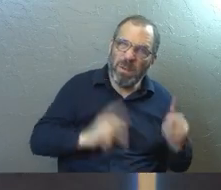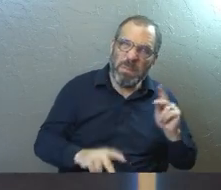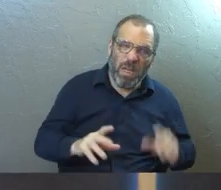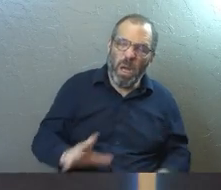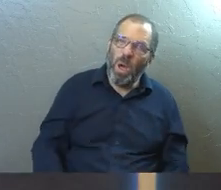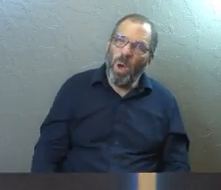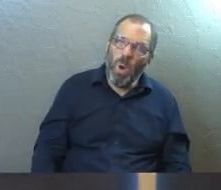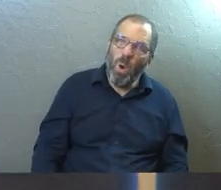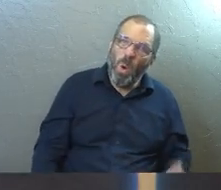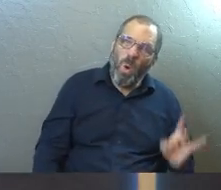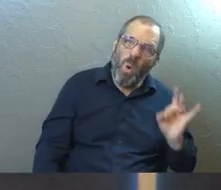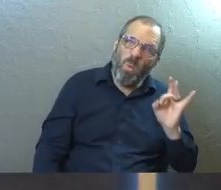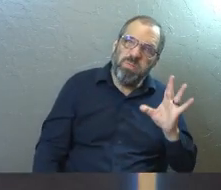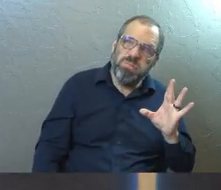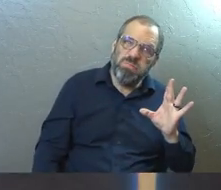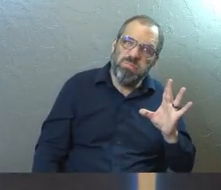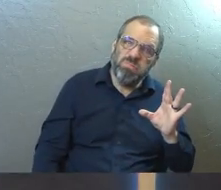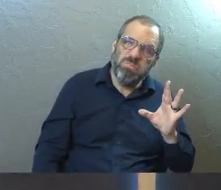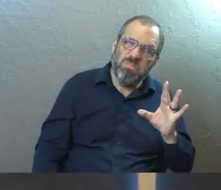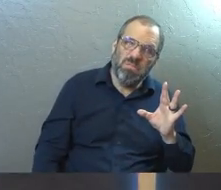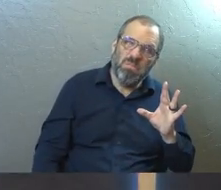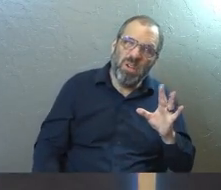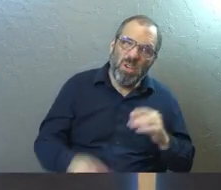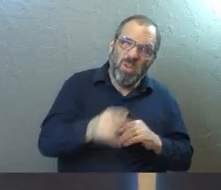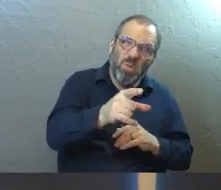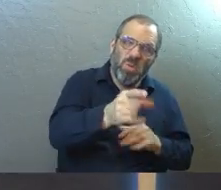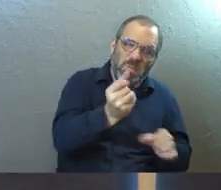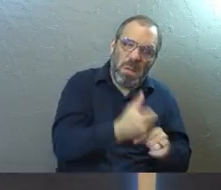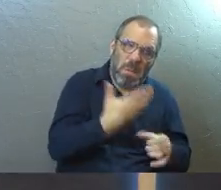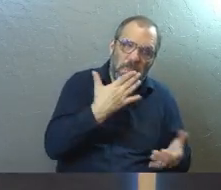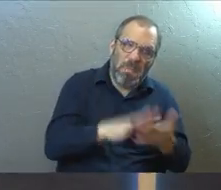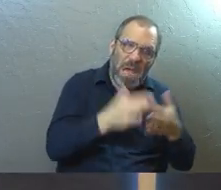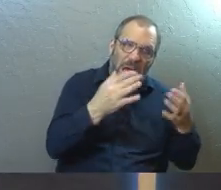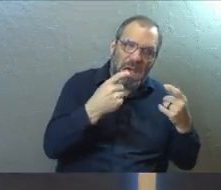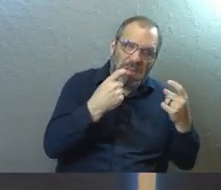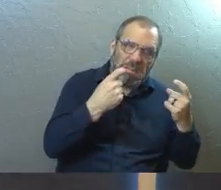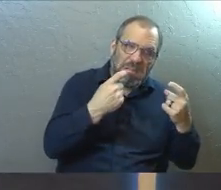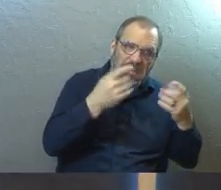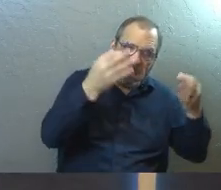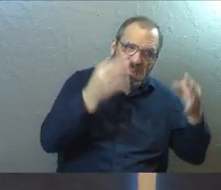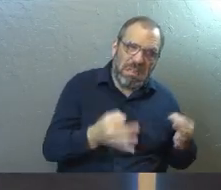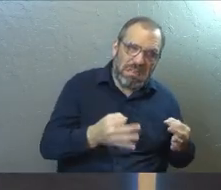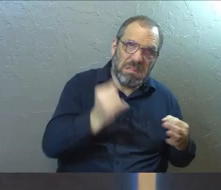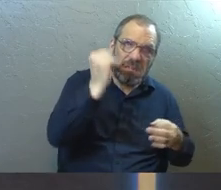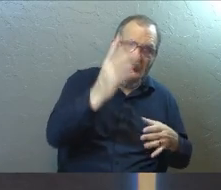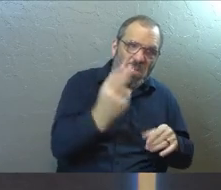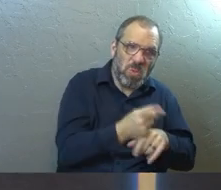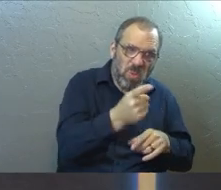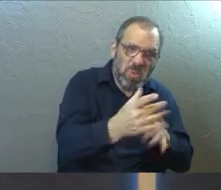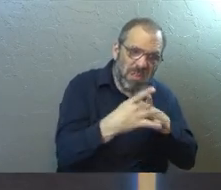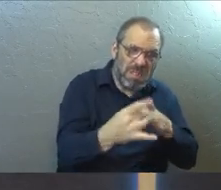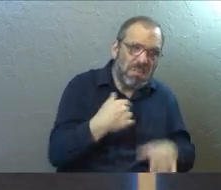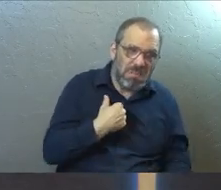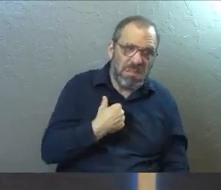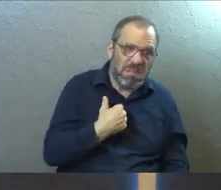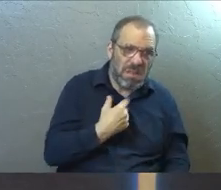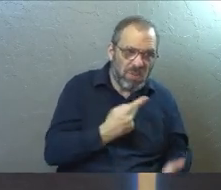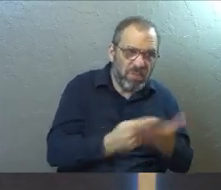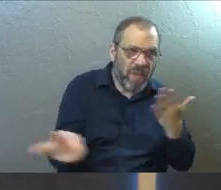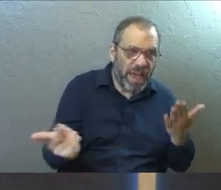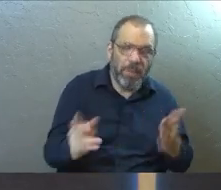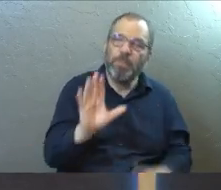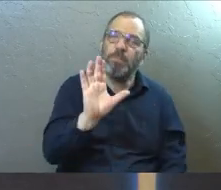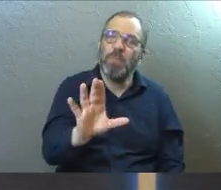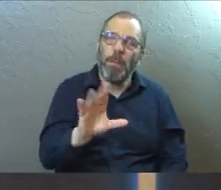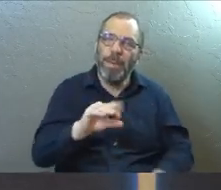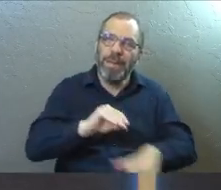man, God was using you to lead me, right? And again, there's understanding and there's grace, and we're all broken. But